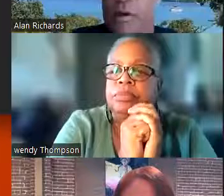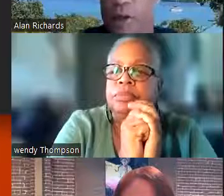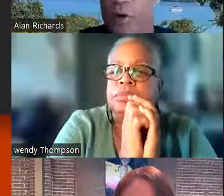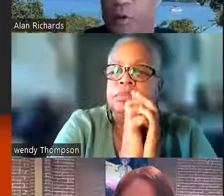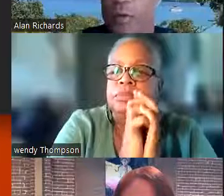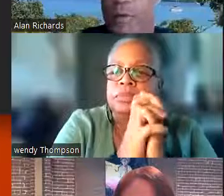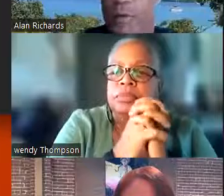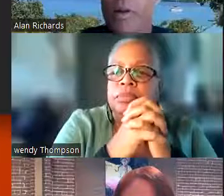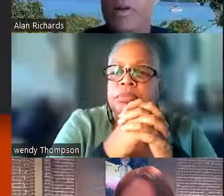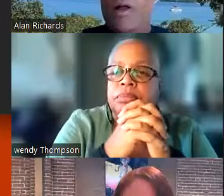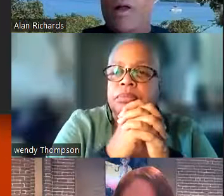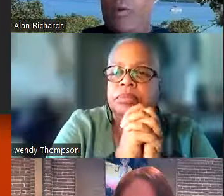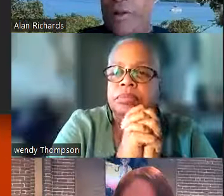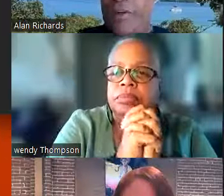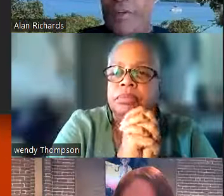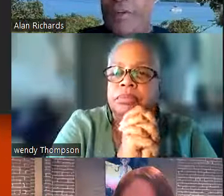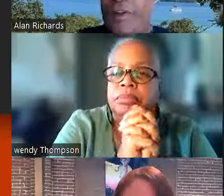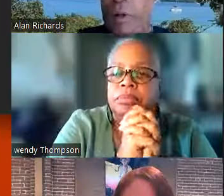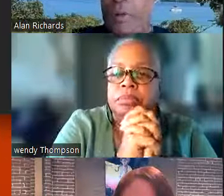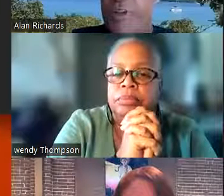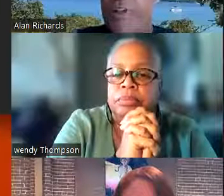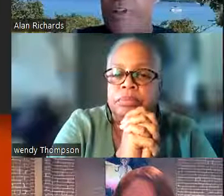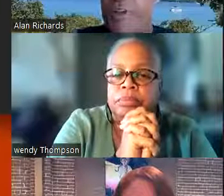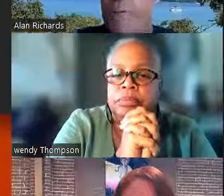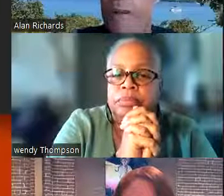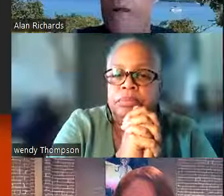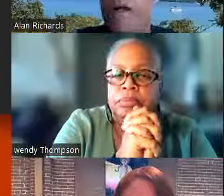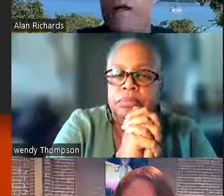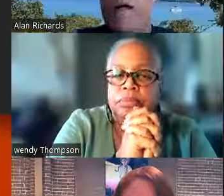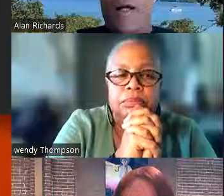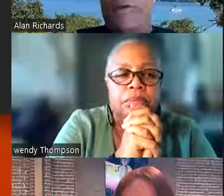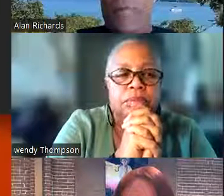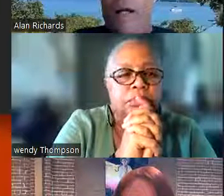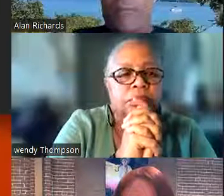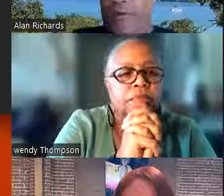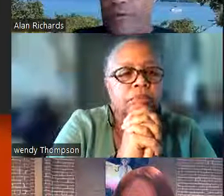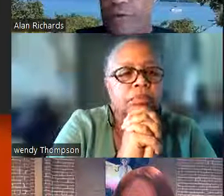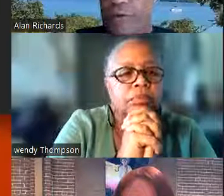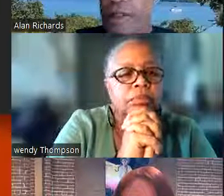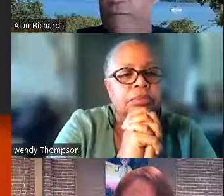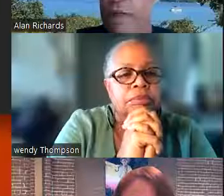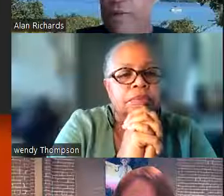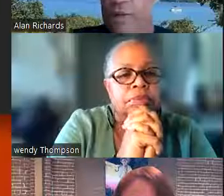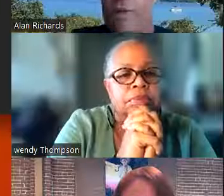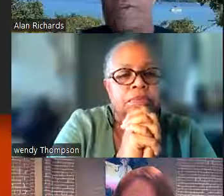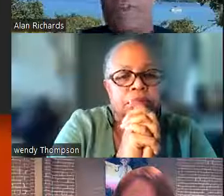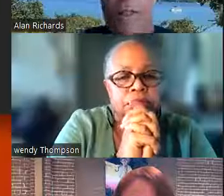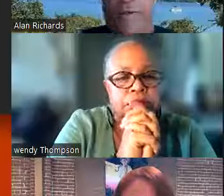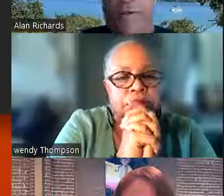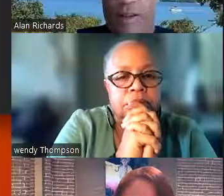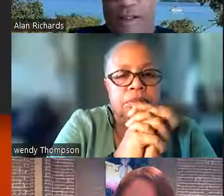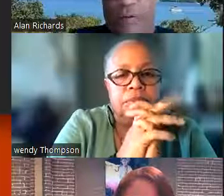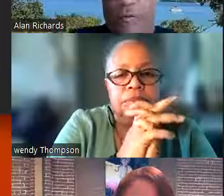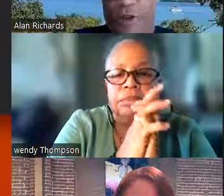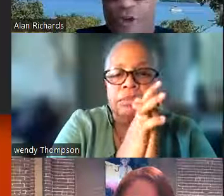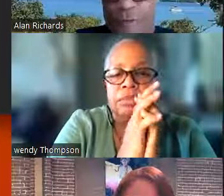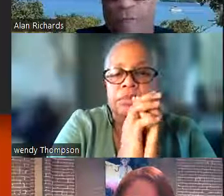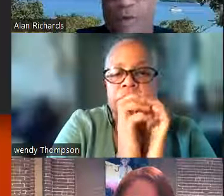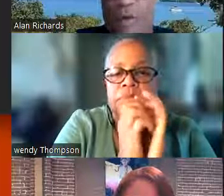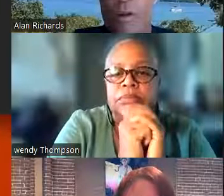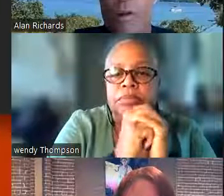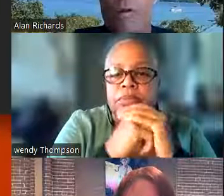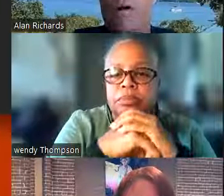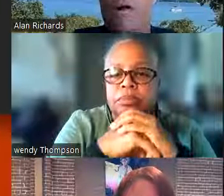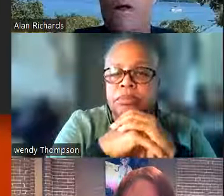the globe where it says interpretation at the bottom of the screen, and then you can select the language.